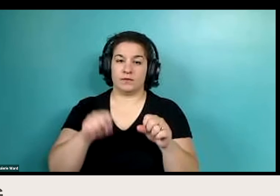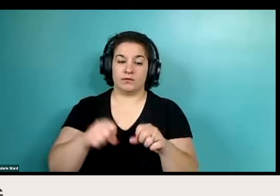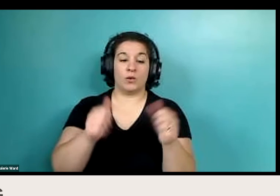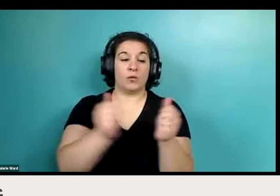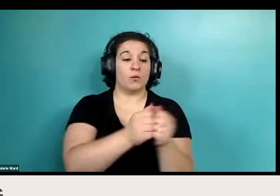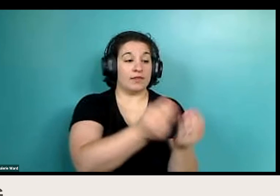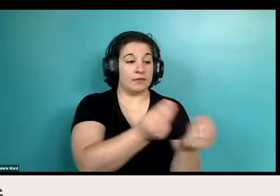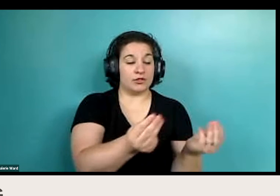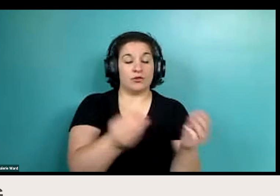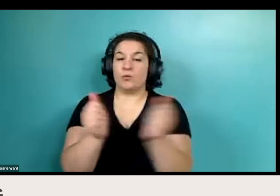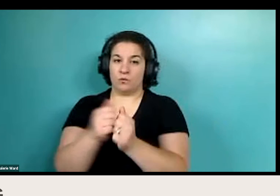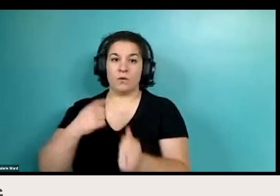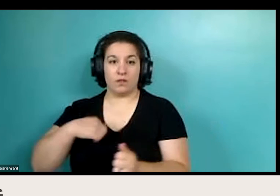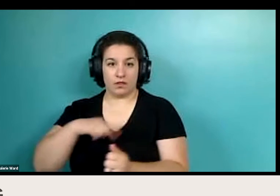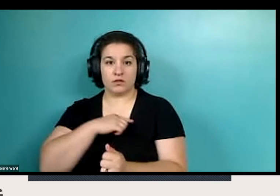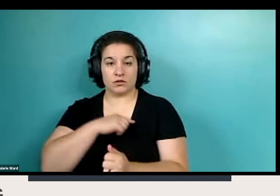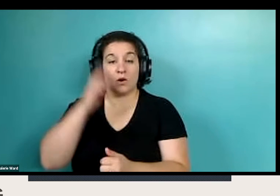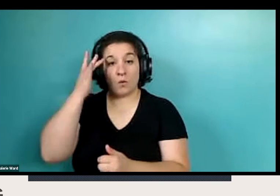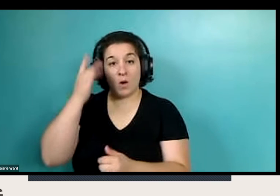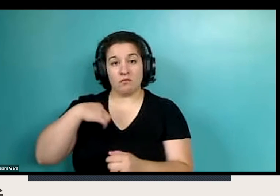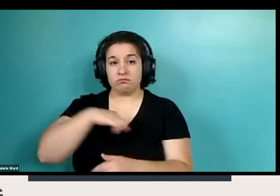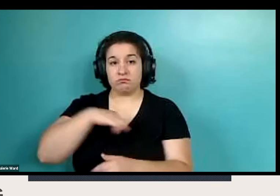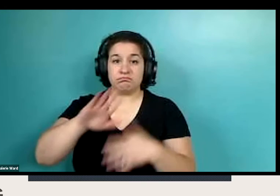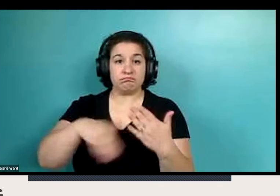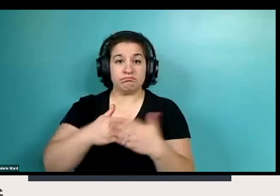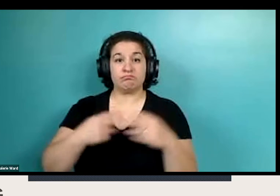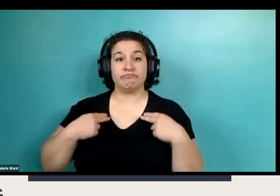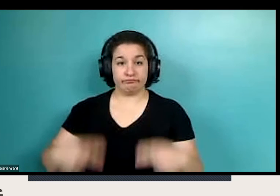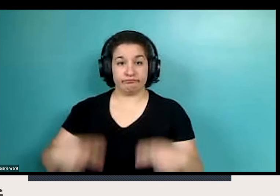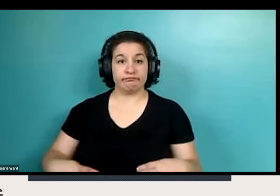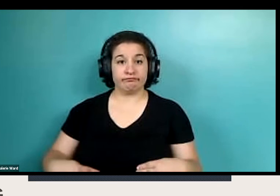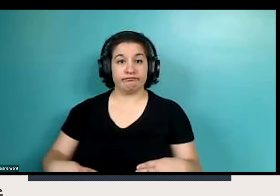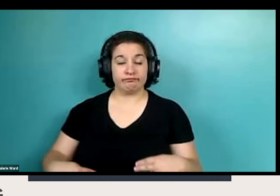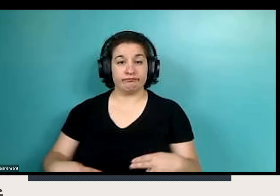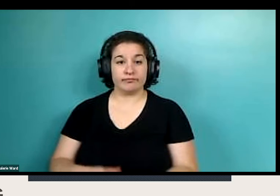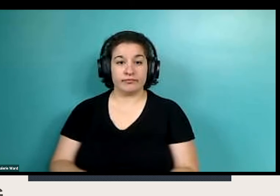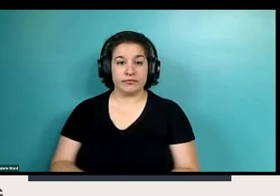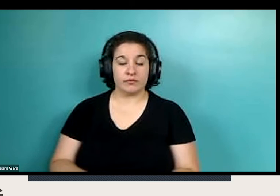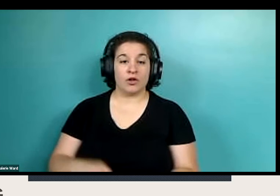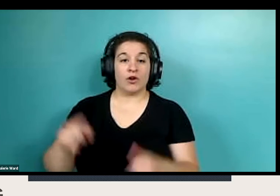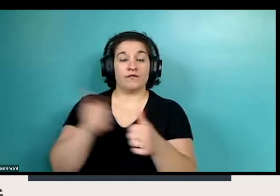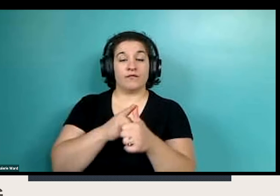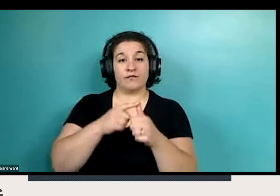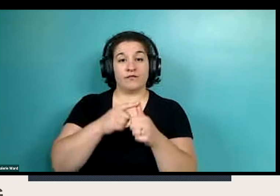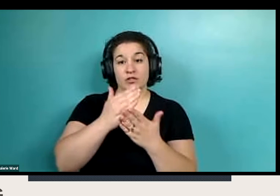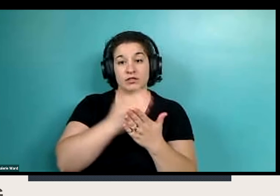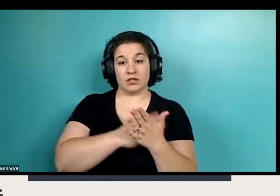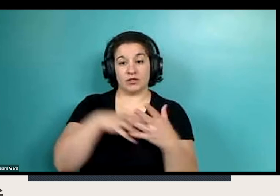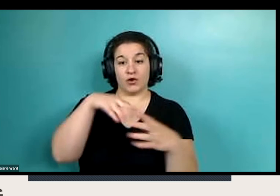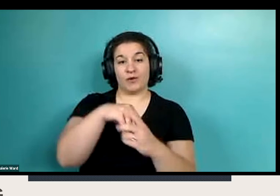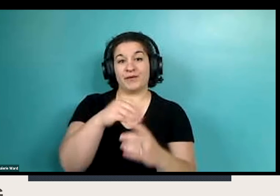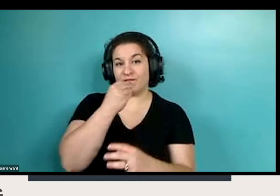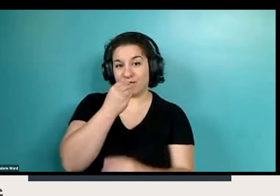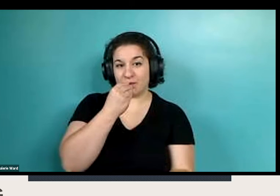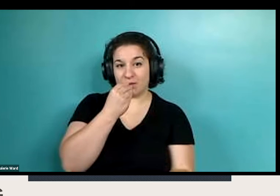regardless of what we look like or where we're from. So our first lesson incorporates food. And the idea